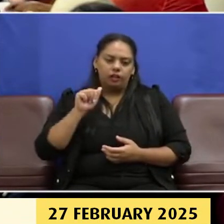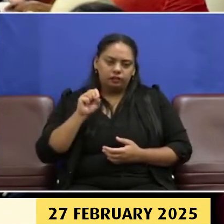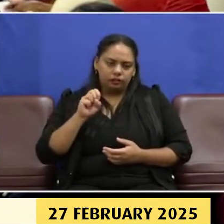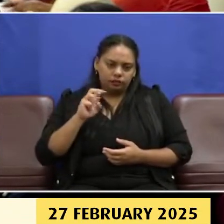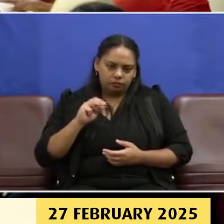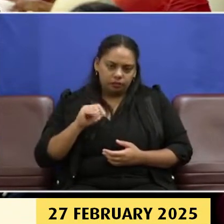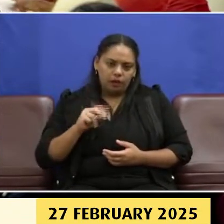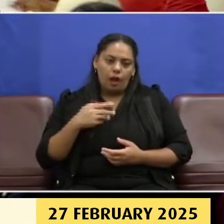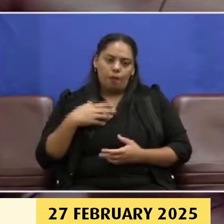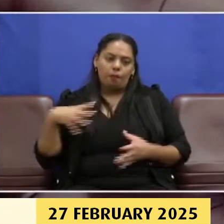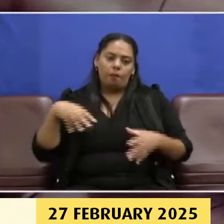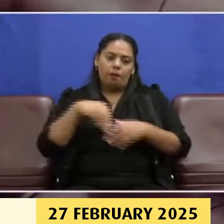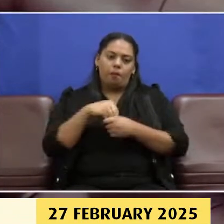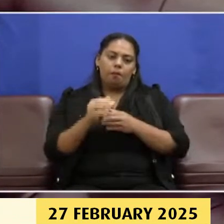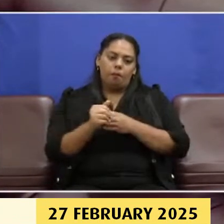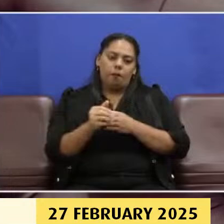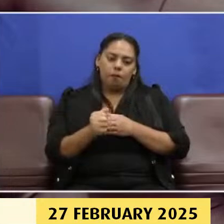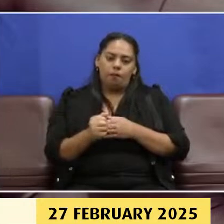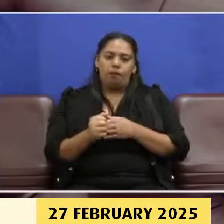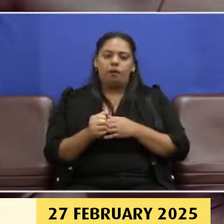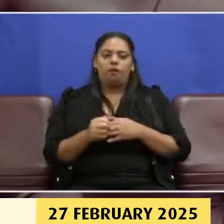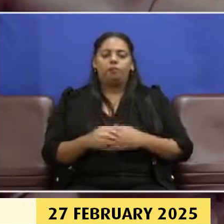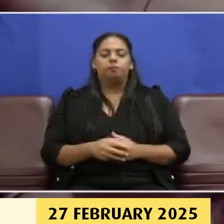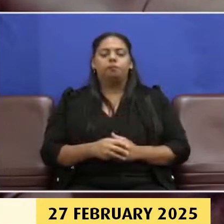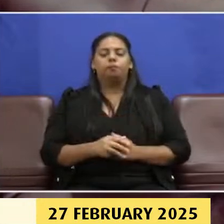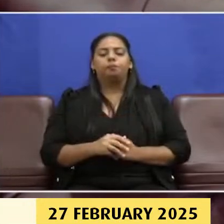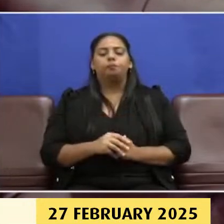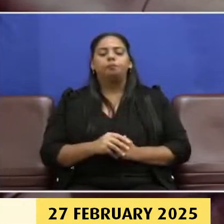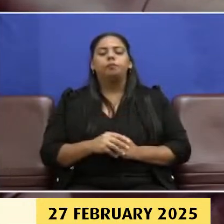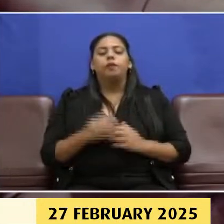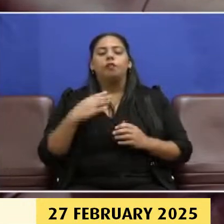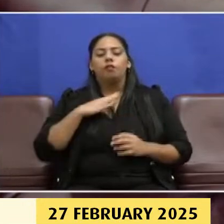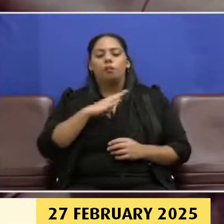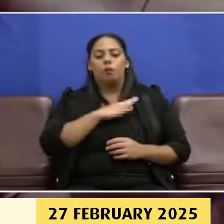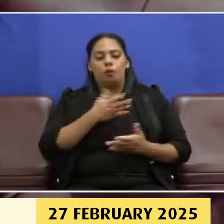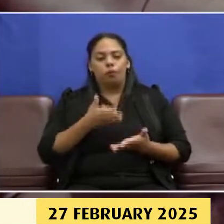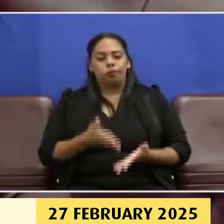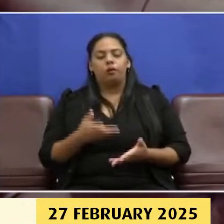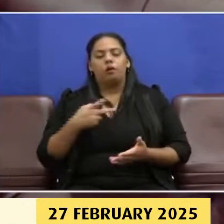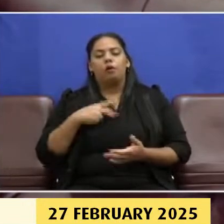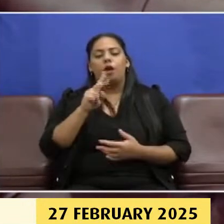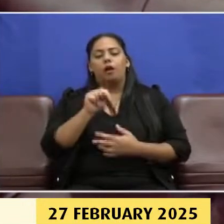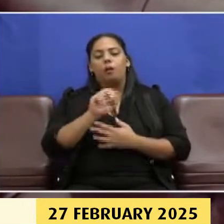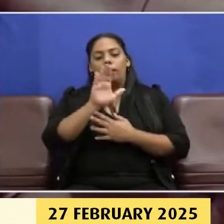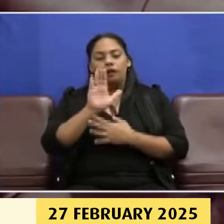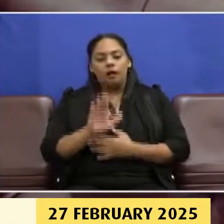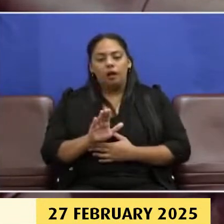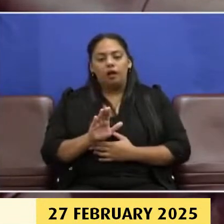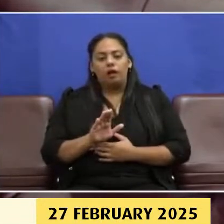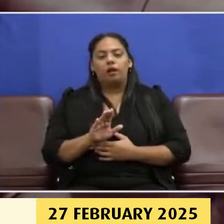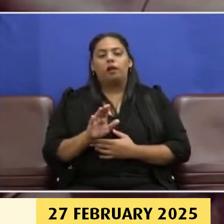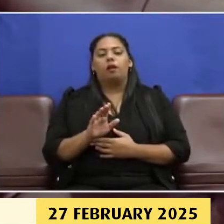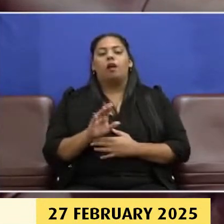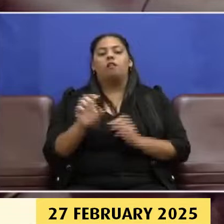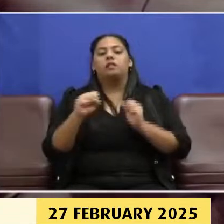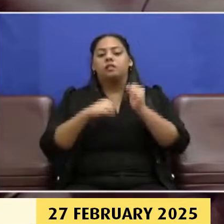My question to you today is, the Act provides primarily for the NYDA as a unitary